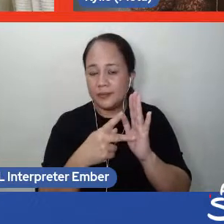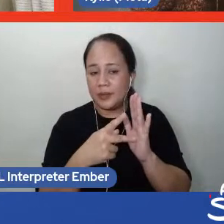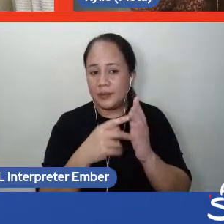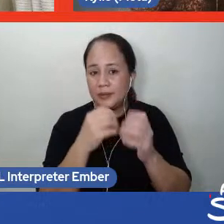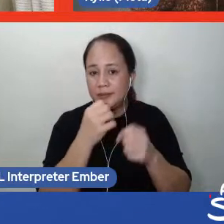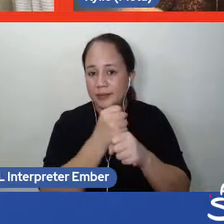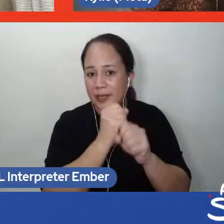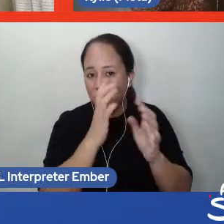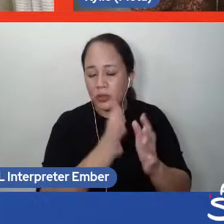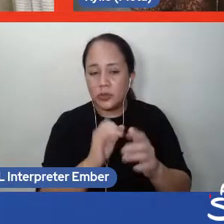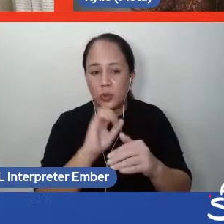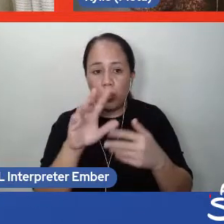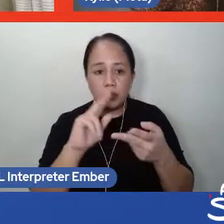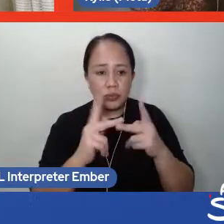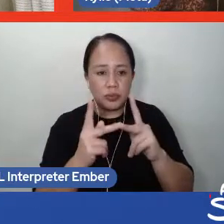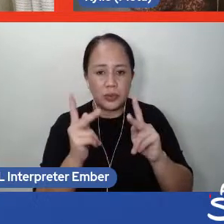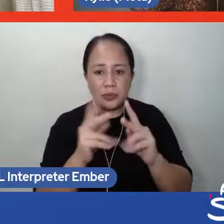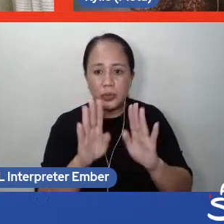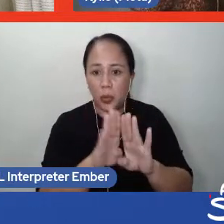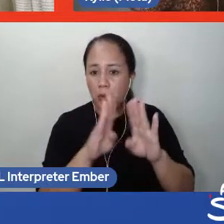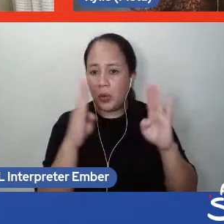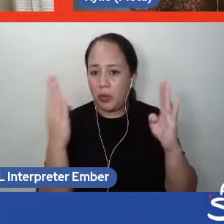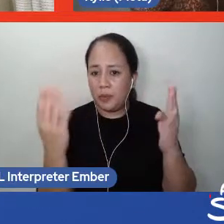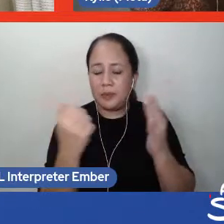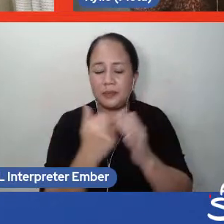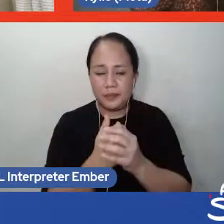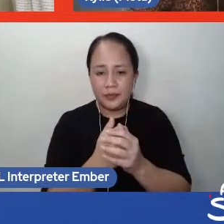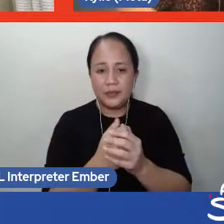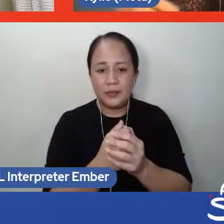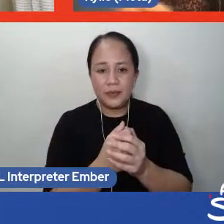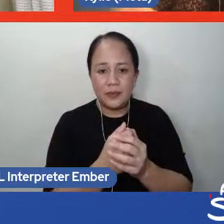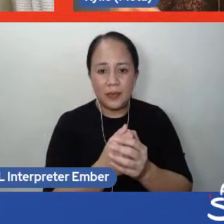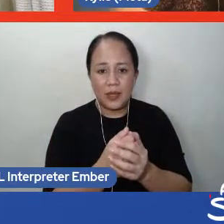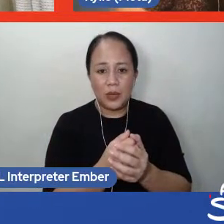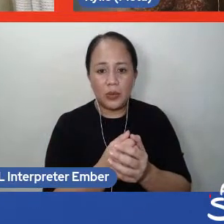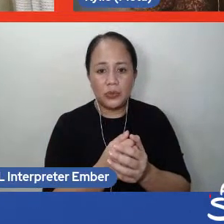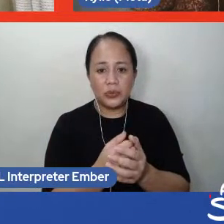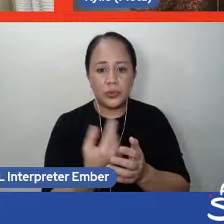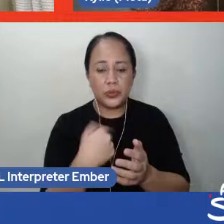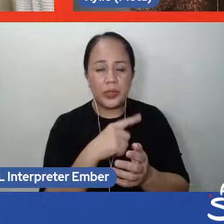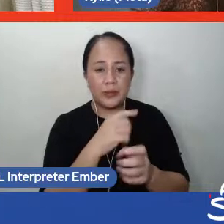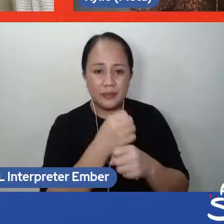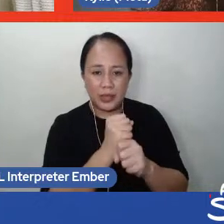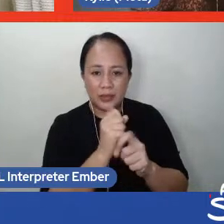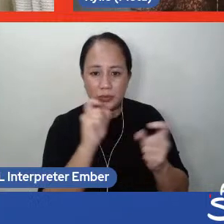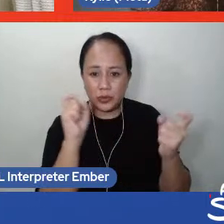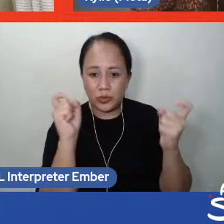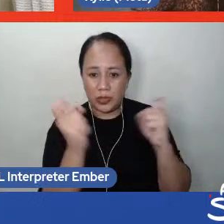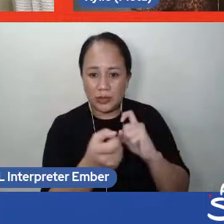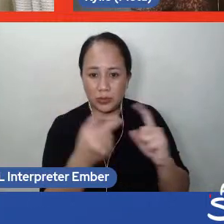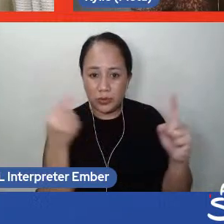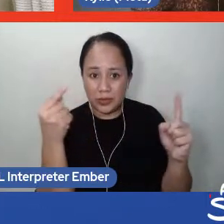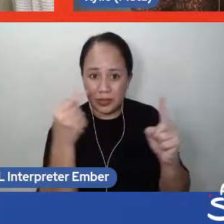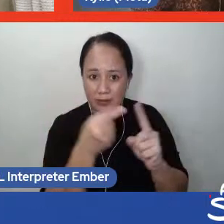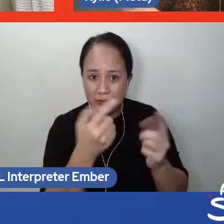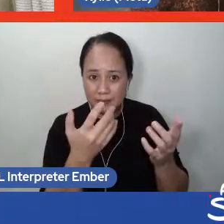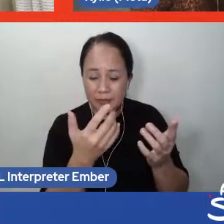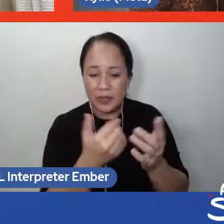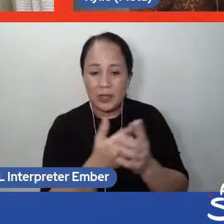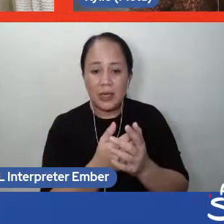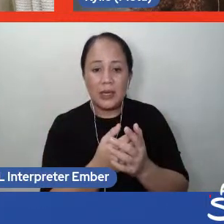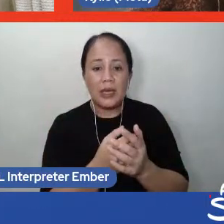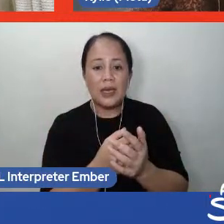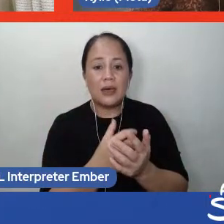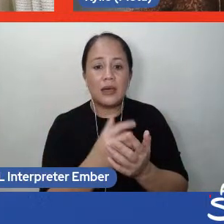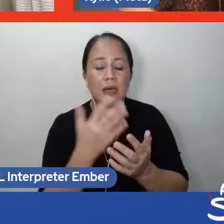all of our partners. We're very, very open to that, and so we are making some changes to targeting. They're